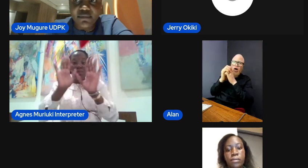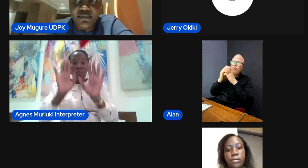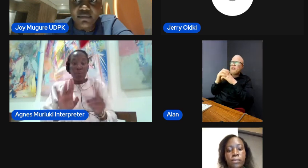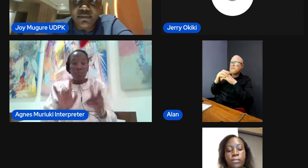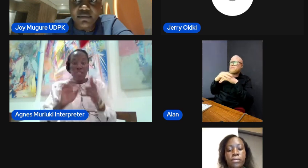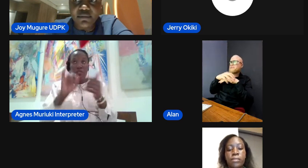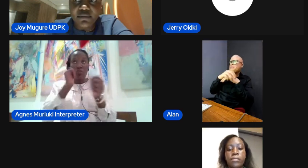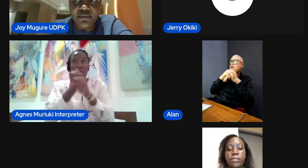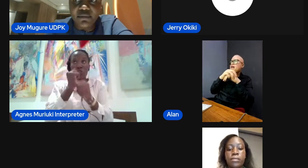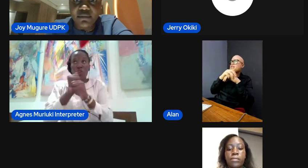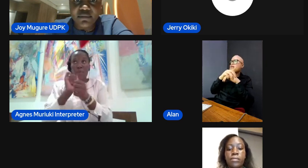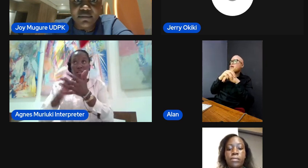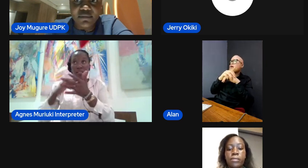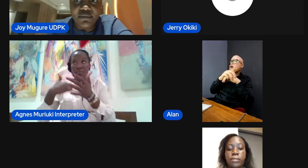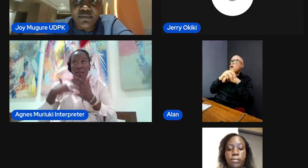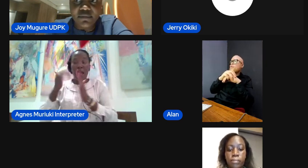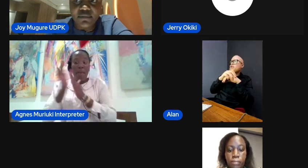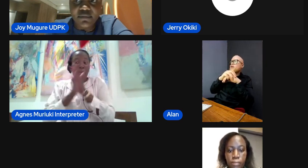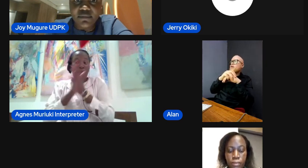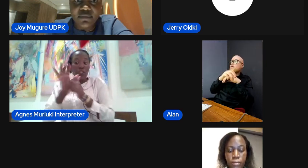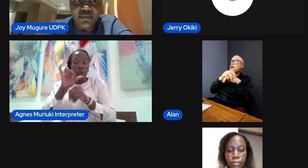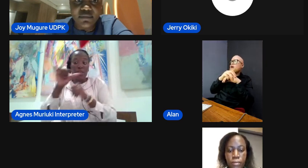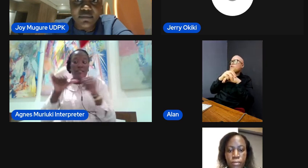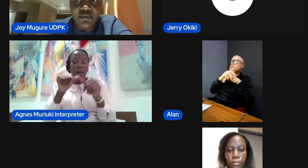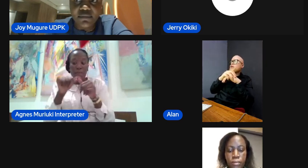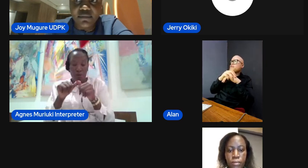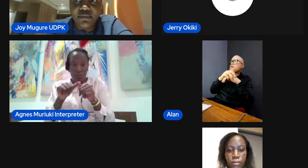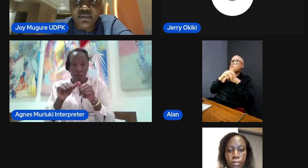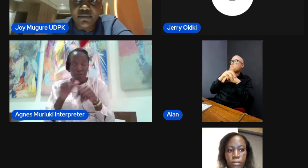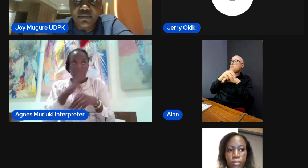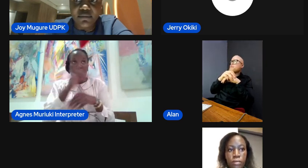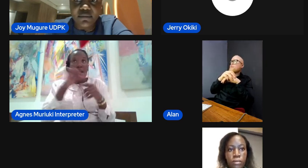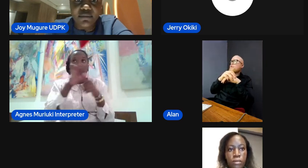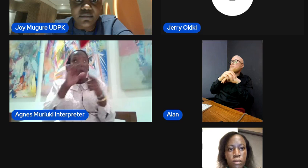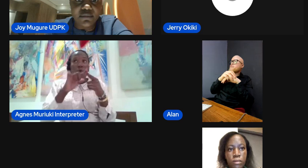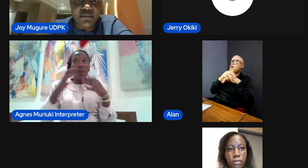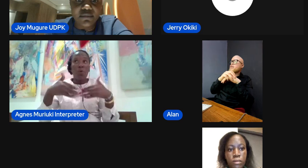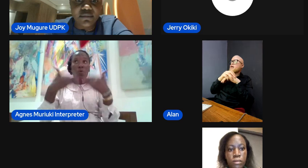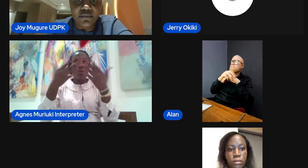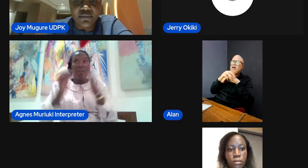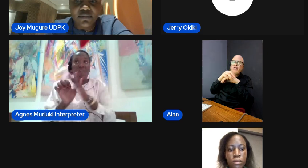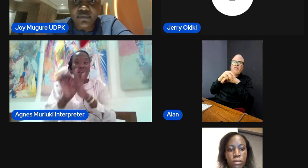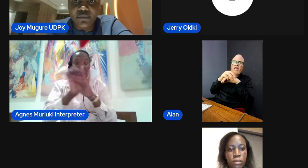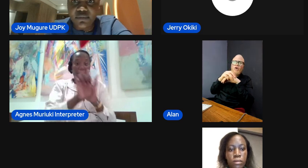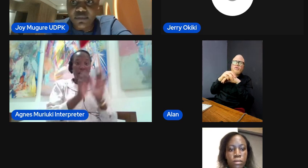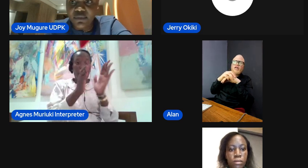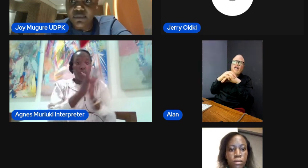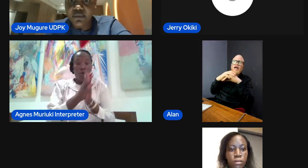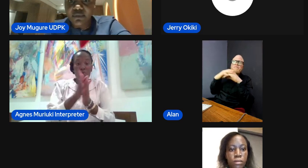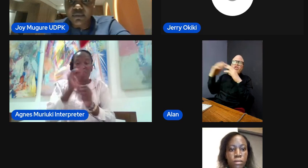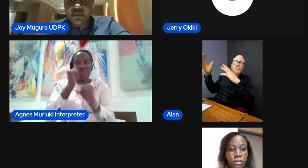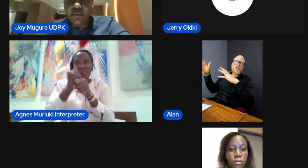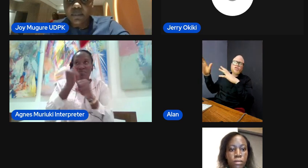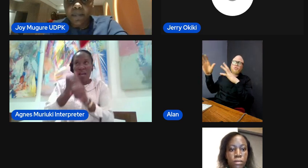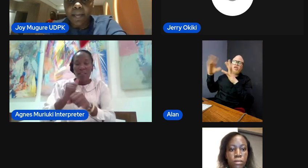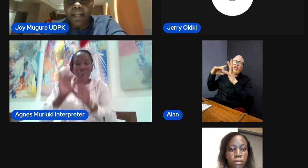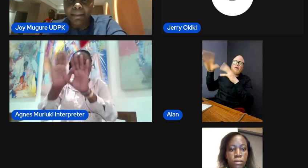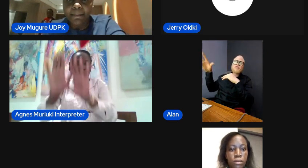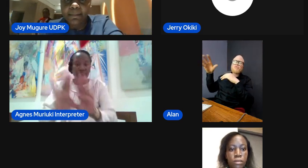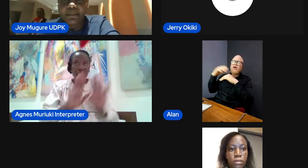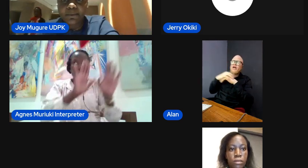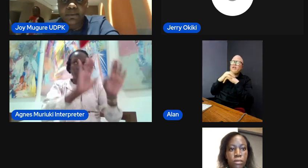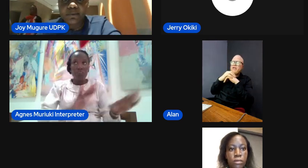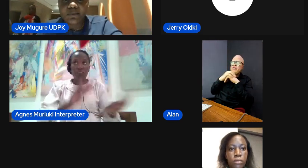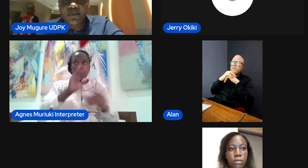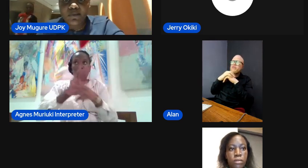passionate about? And when I will give an example, we've done campaigns around climate change when it